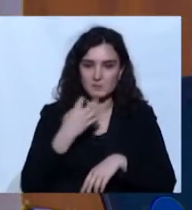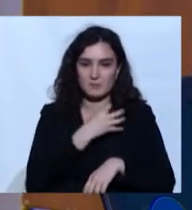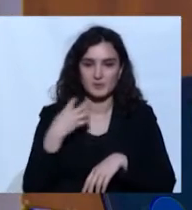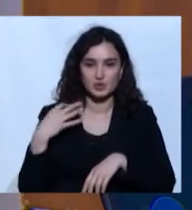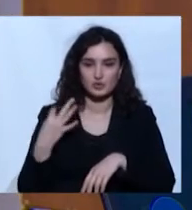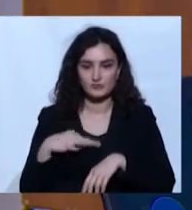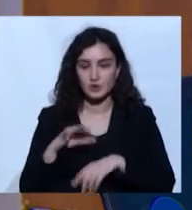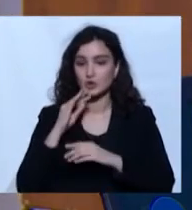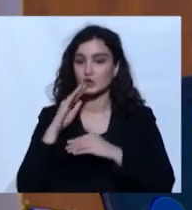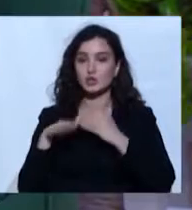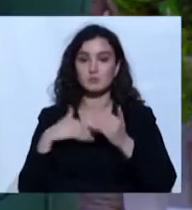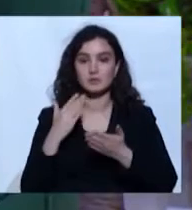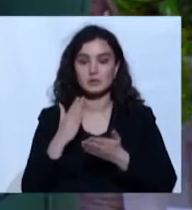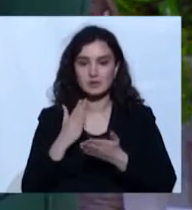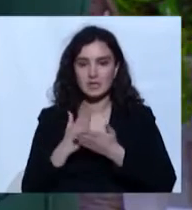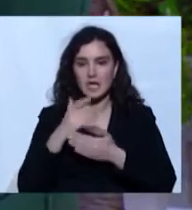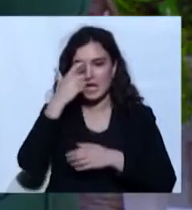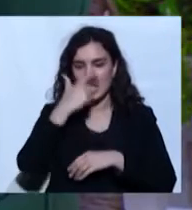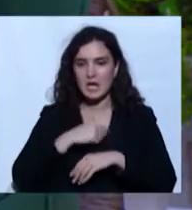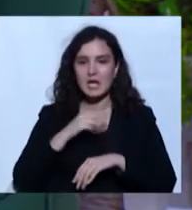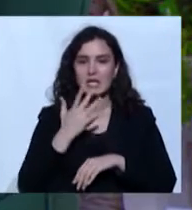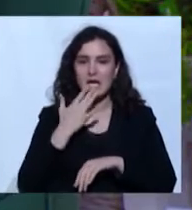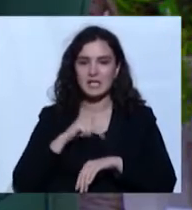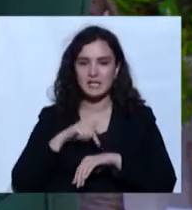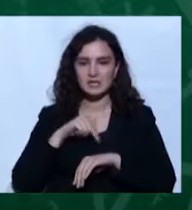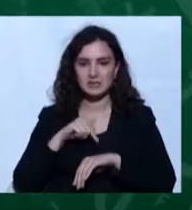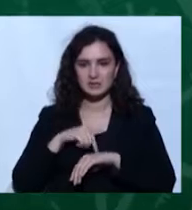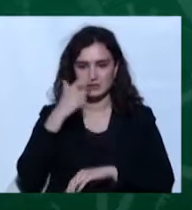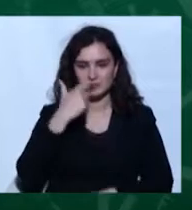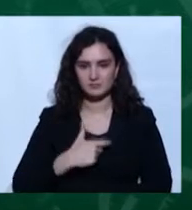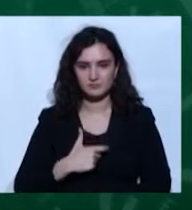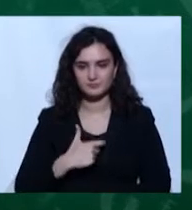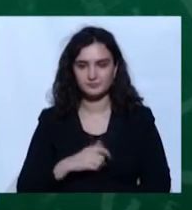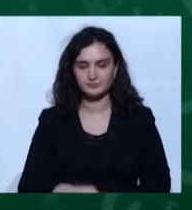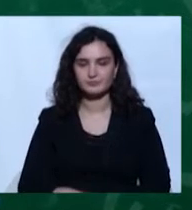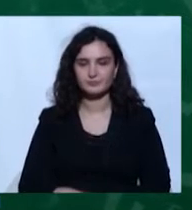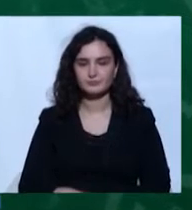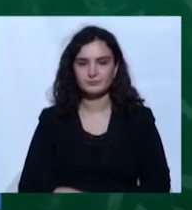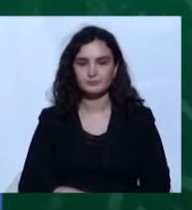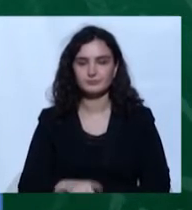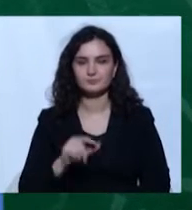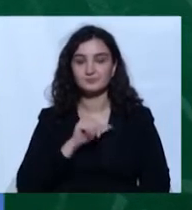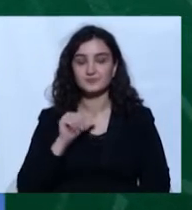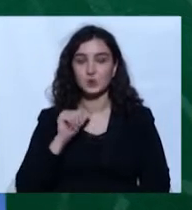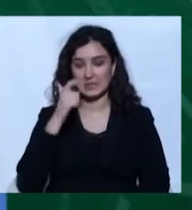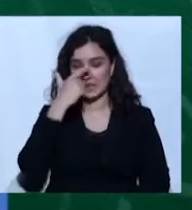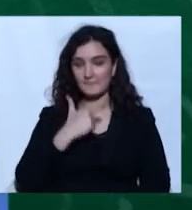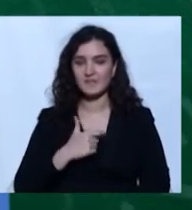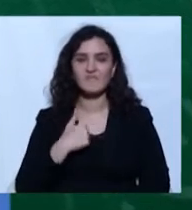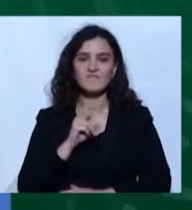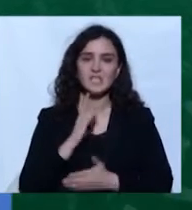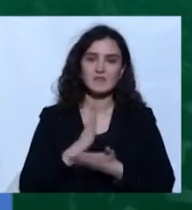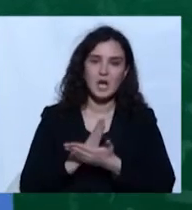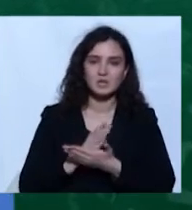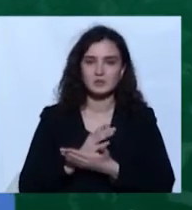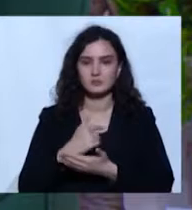in our title. Next up, we have identity. Identity is the characteristics that make